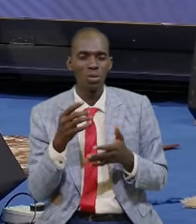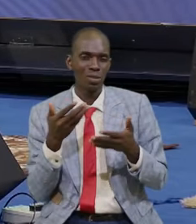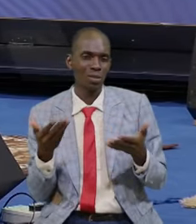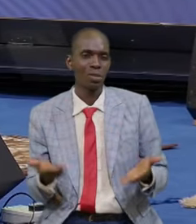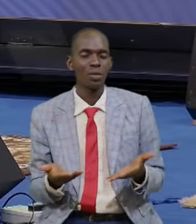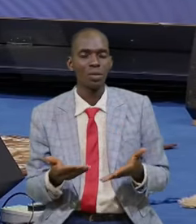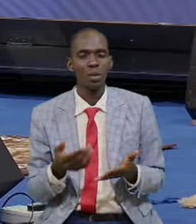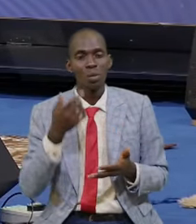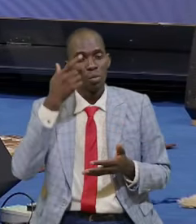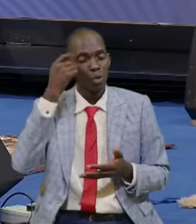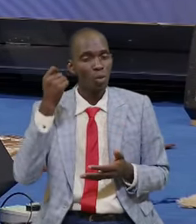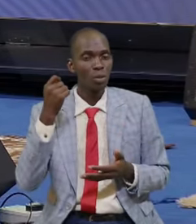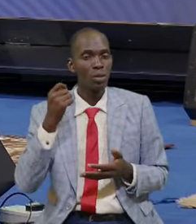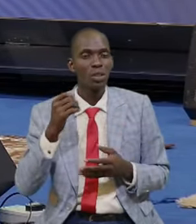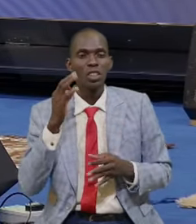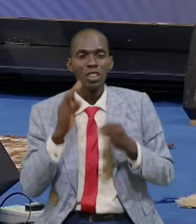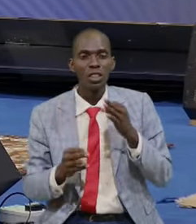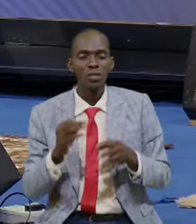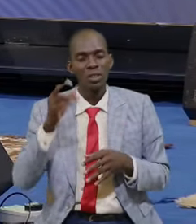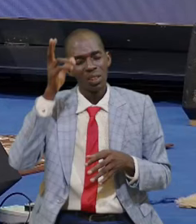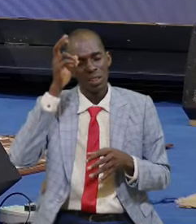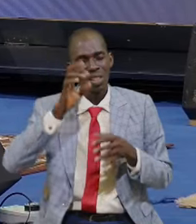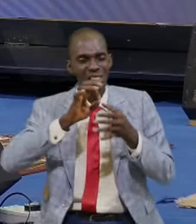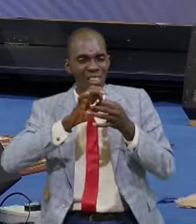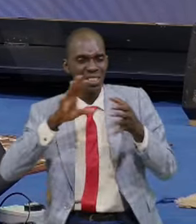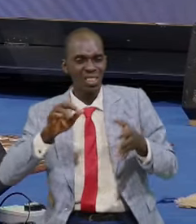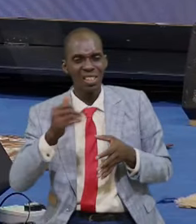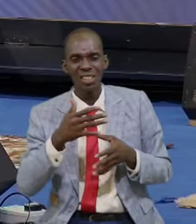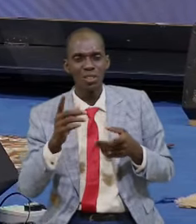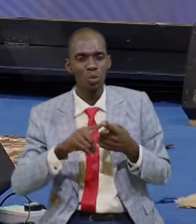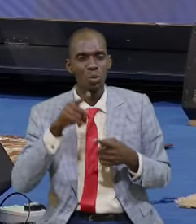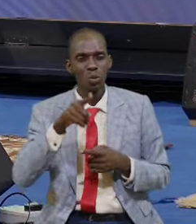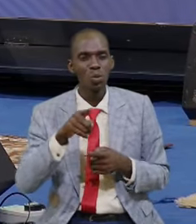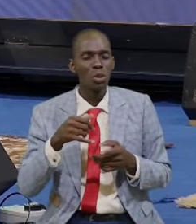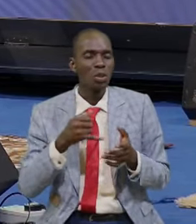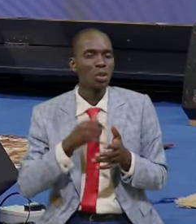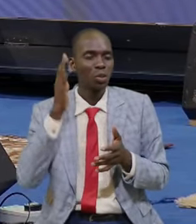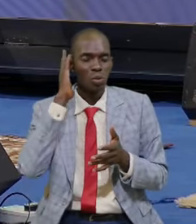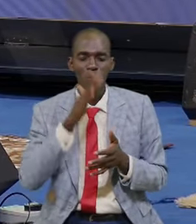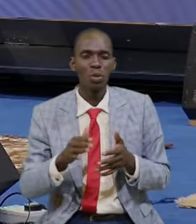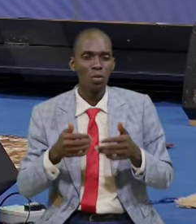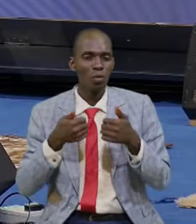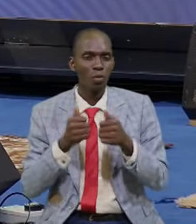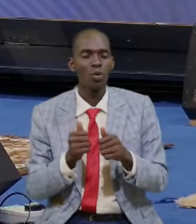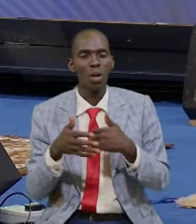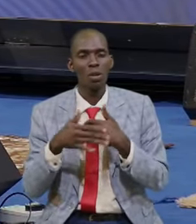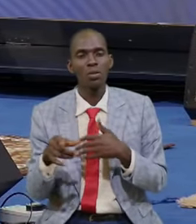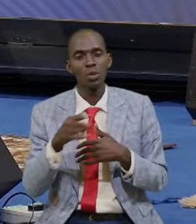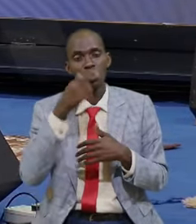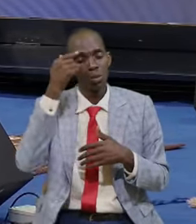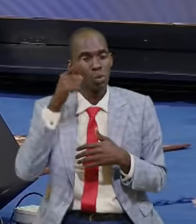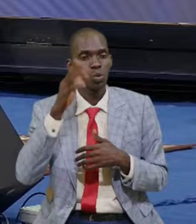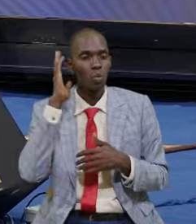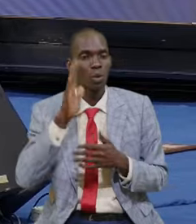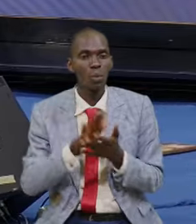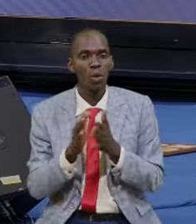Satan lends you anything, he's going to follow after you, because you become his property. You'll not be